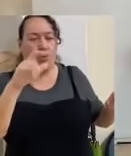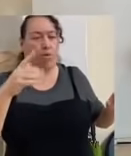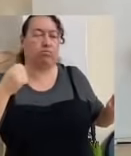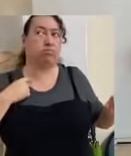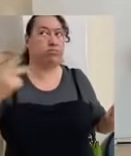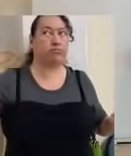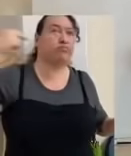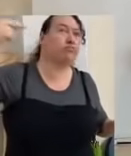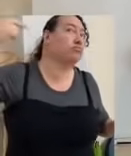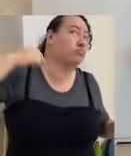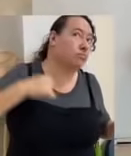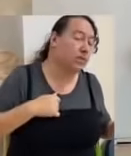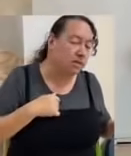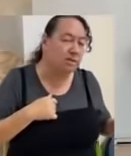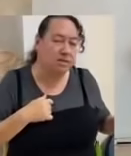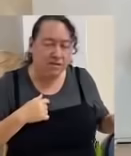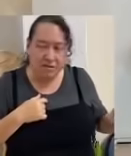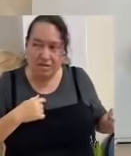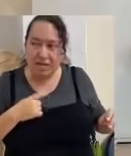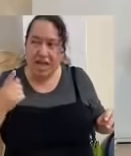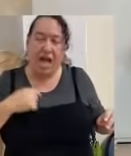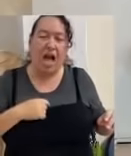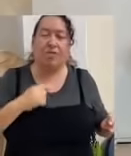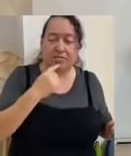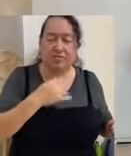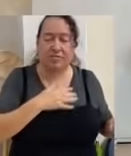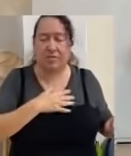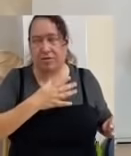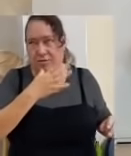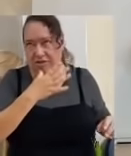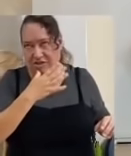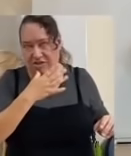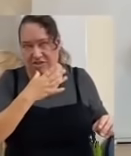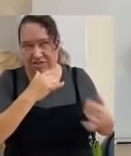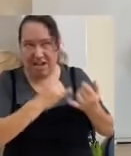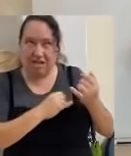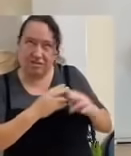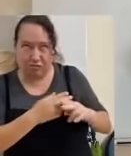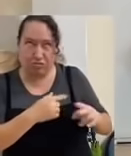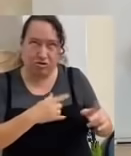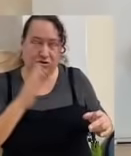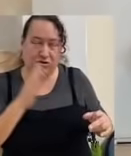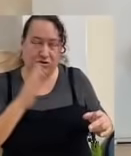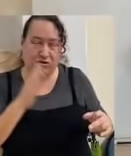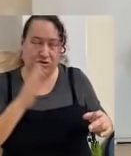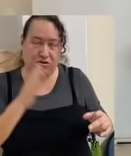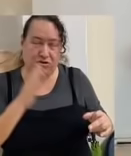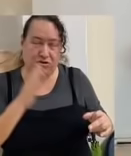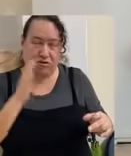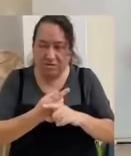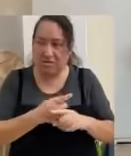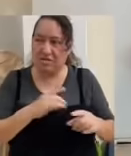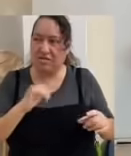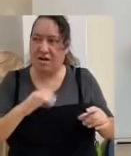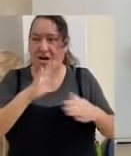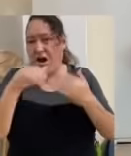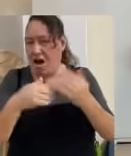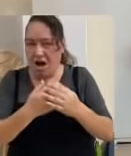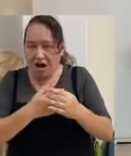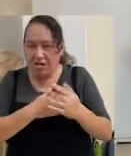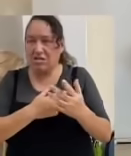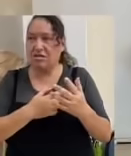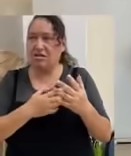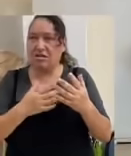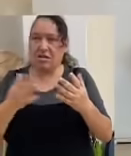Because if I miss my mother's last name, and she will be angry. All this is affections, all this is